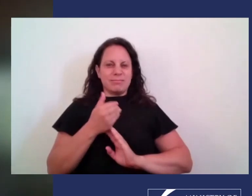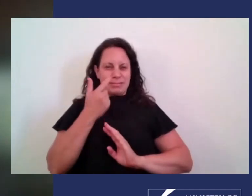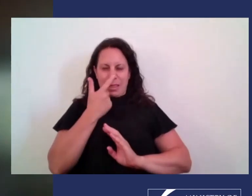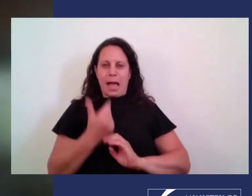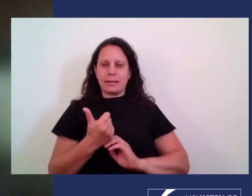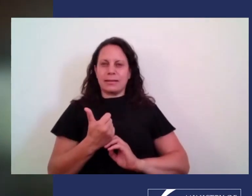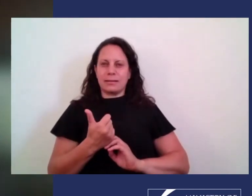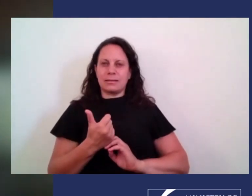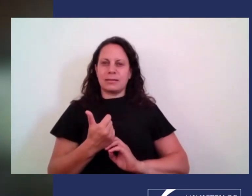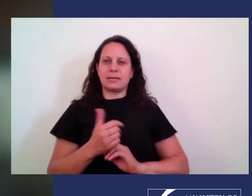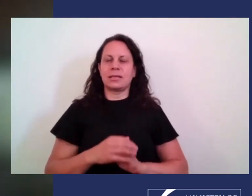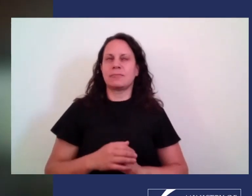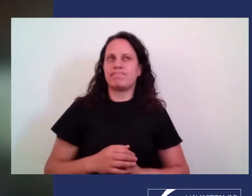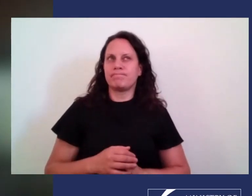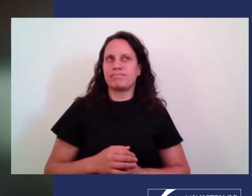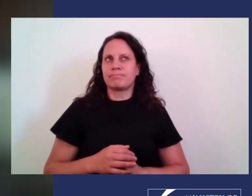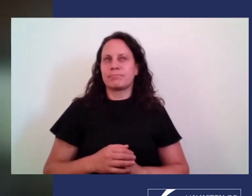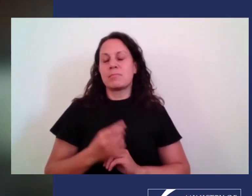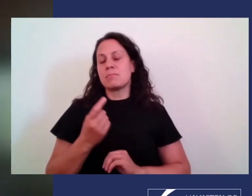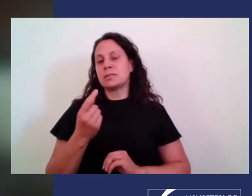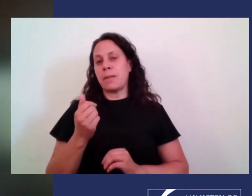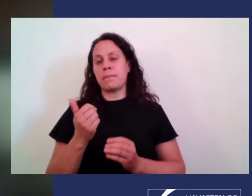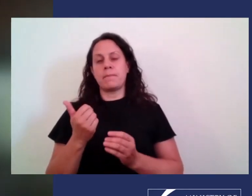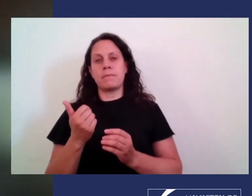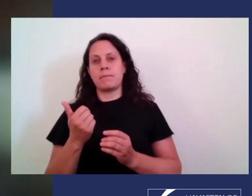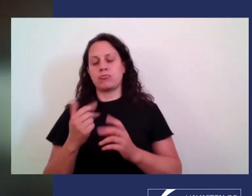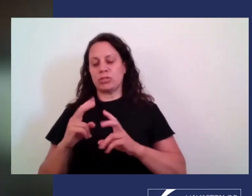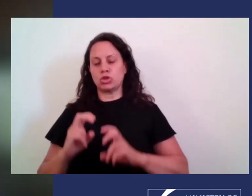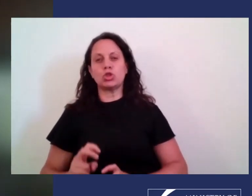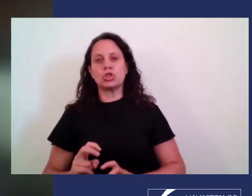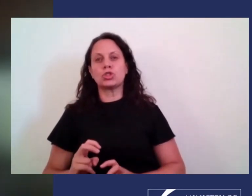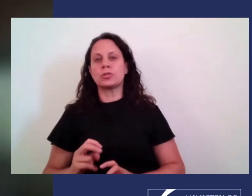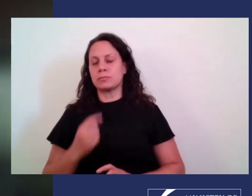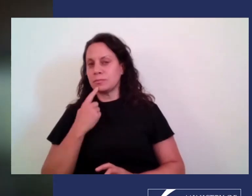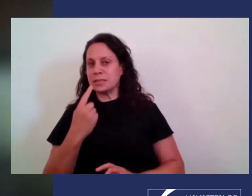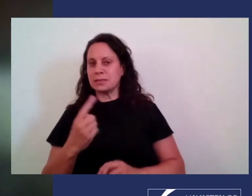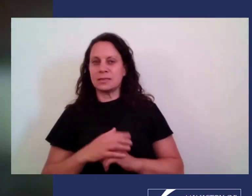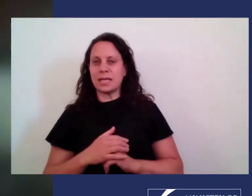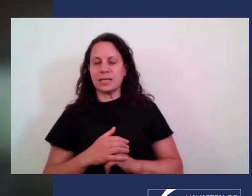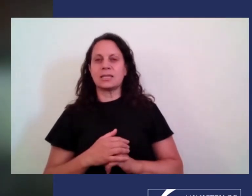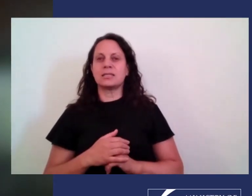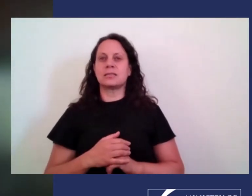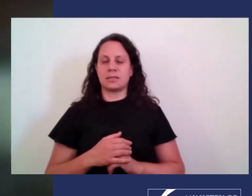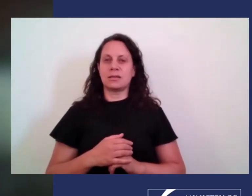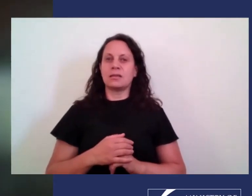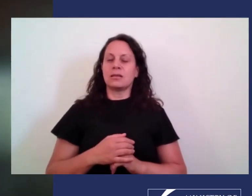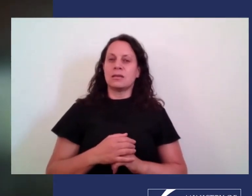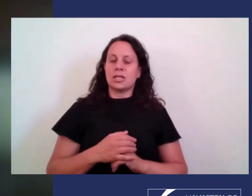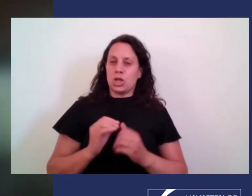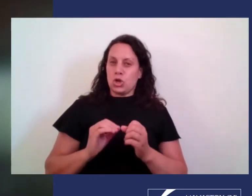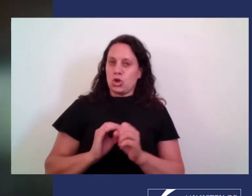that the COVID virus can in fact be a significant infection in children.